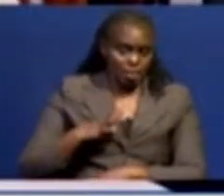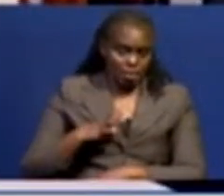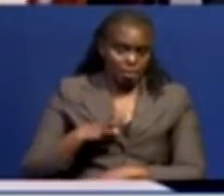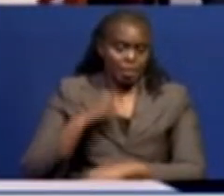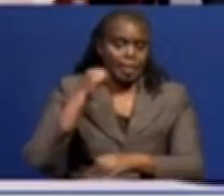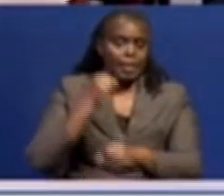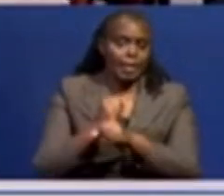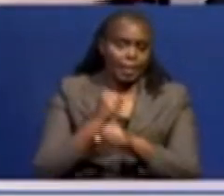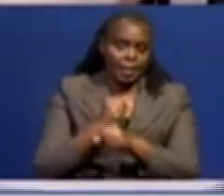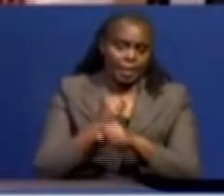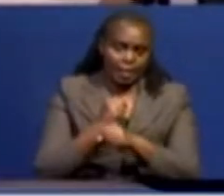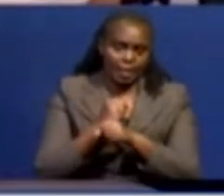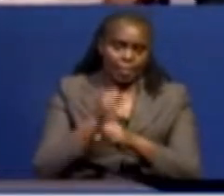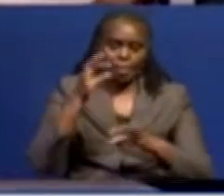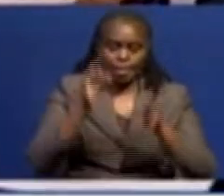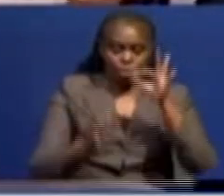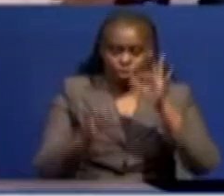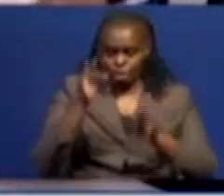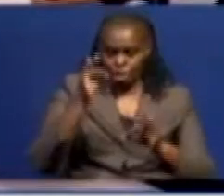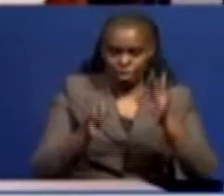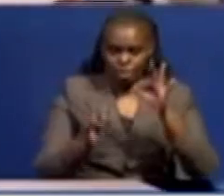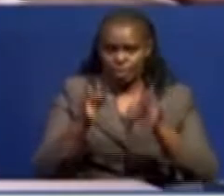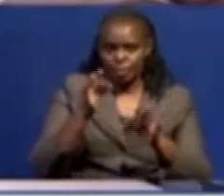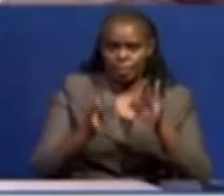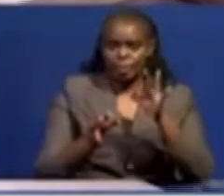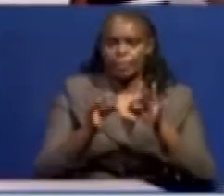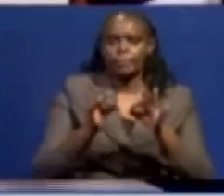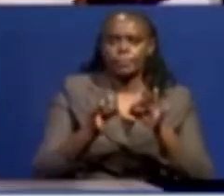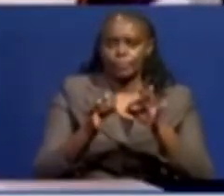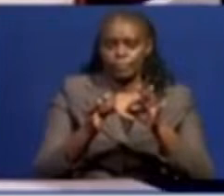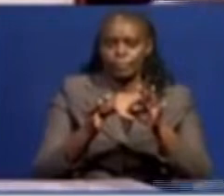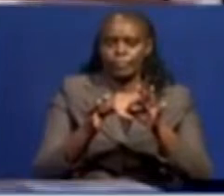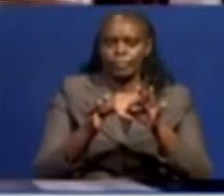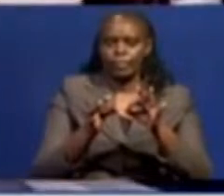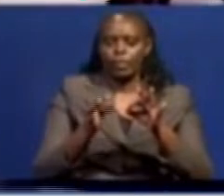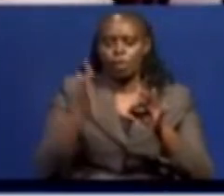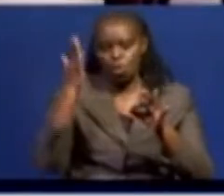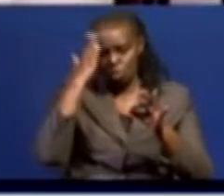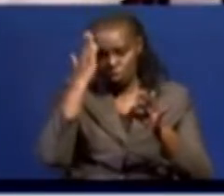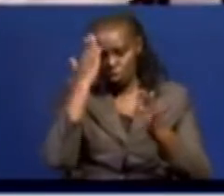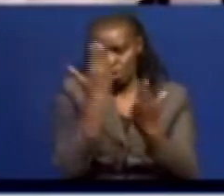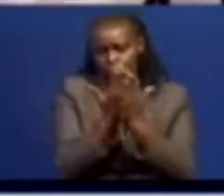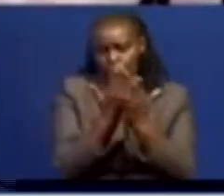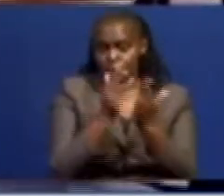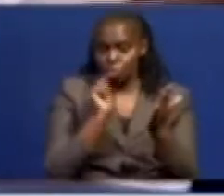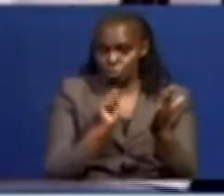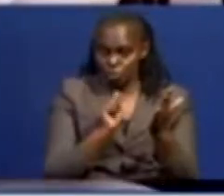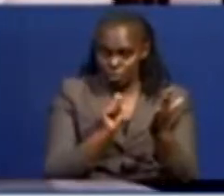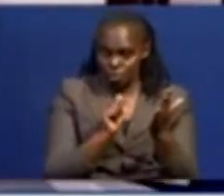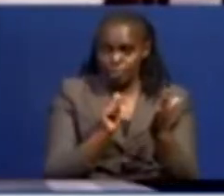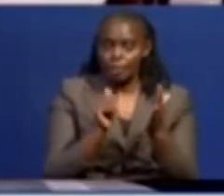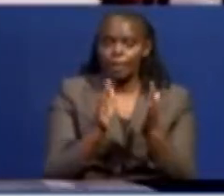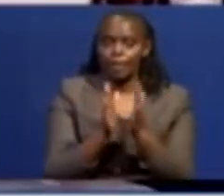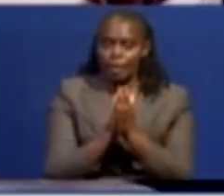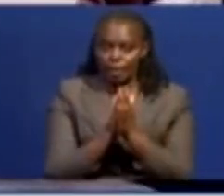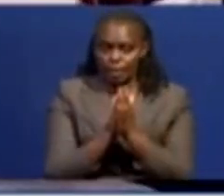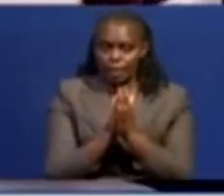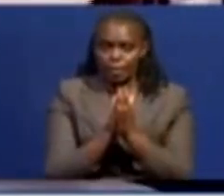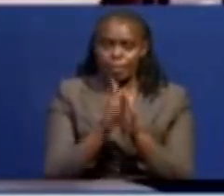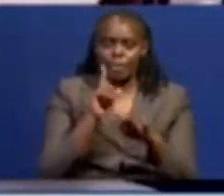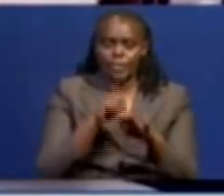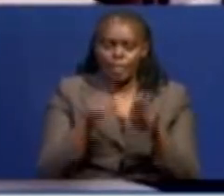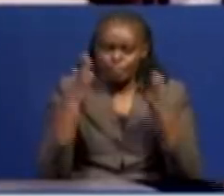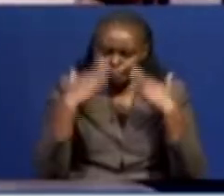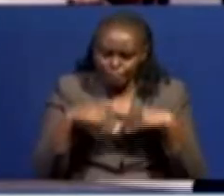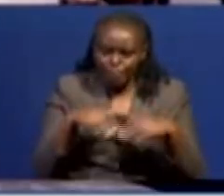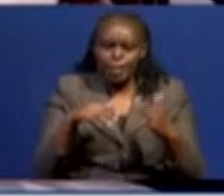of the Committee on Labor and Justice was directed to consider this petition.